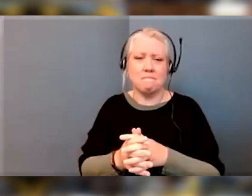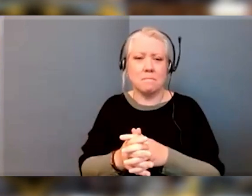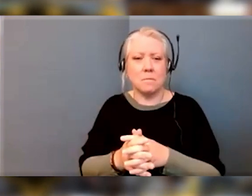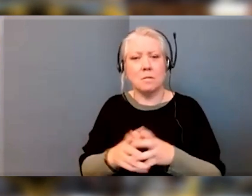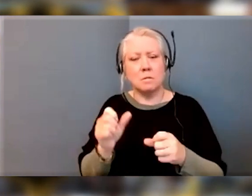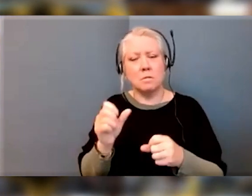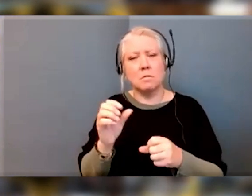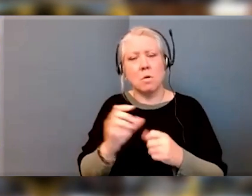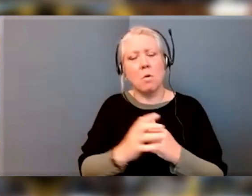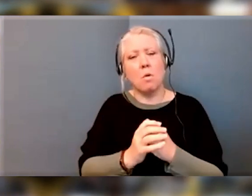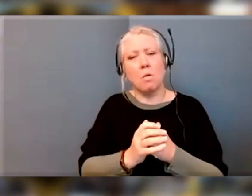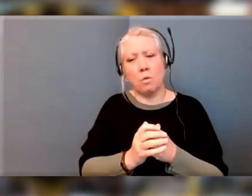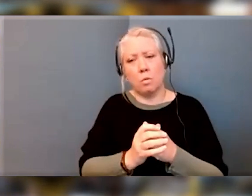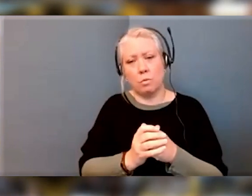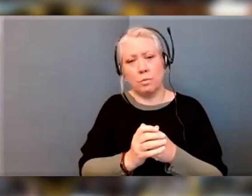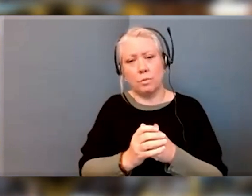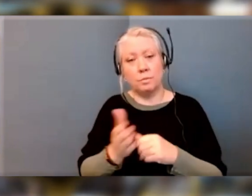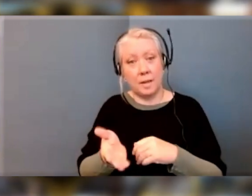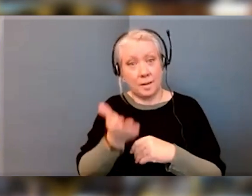So next slide, please.